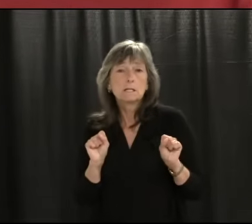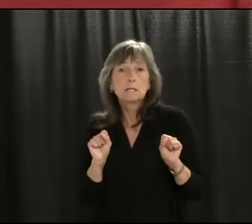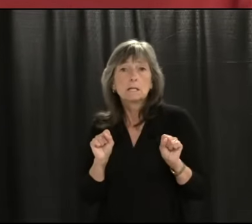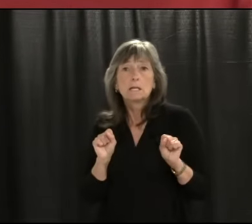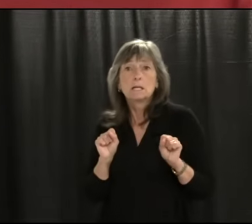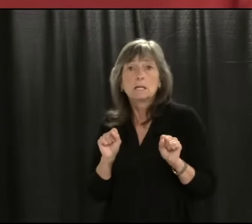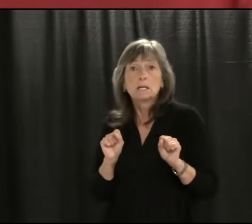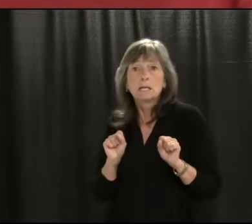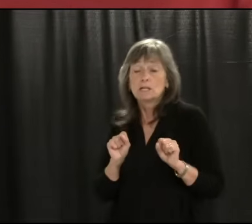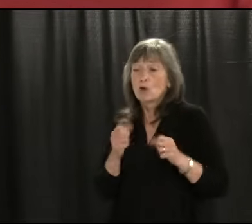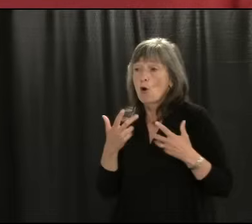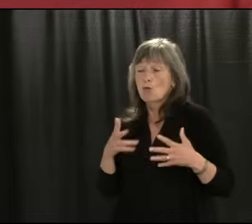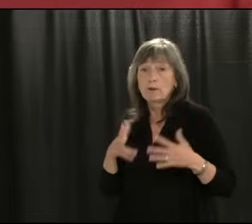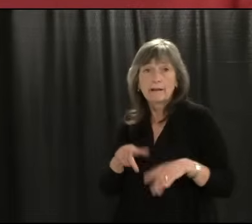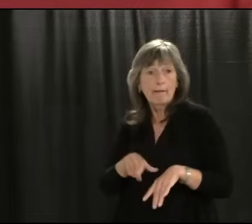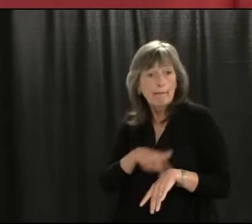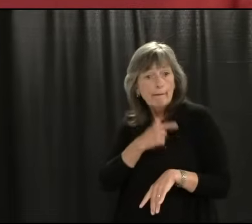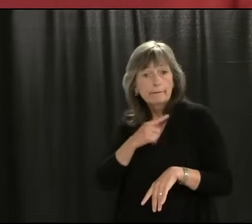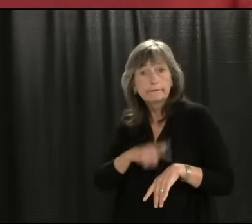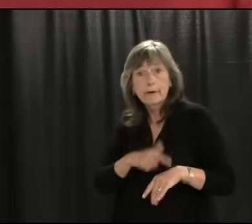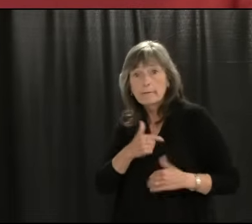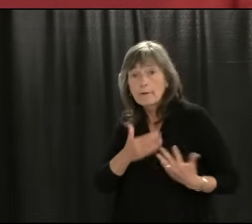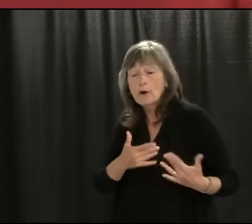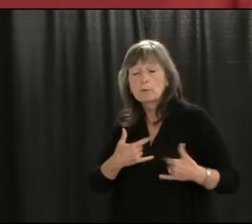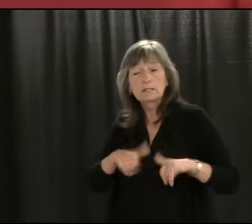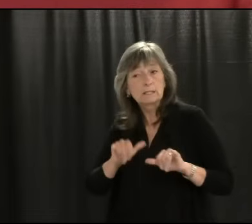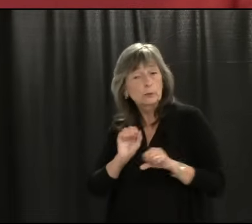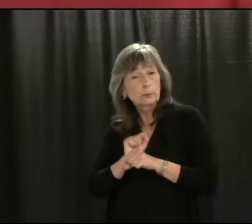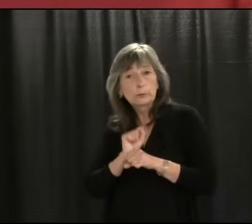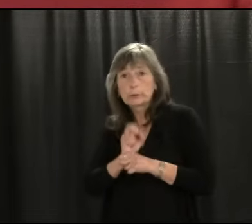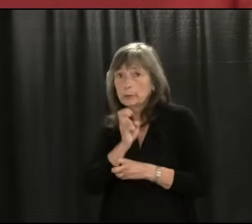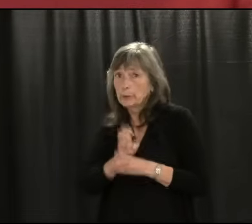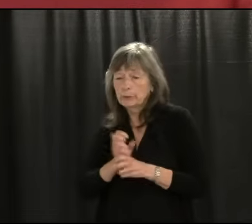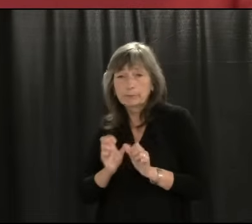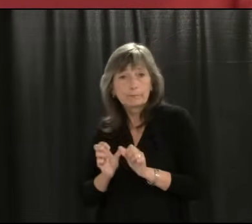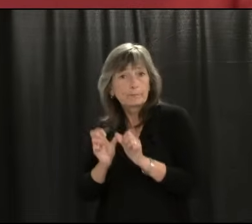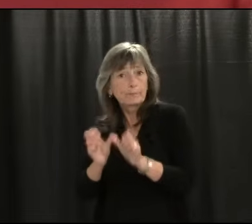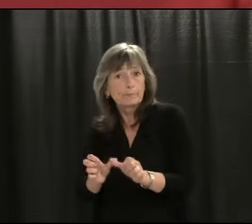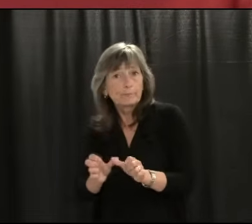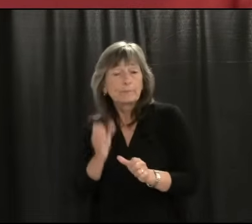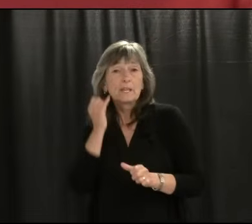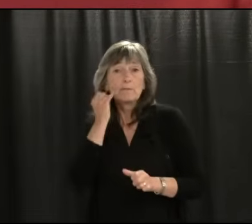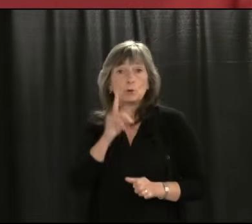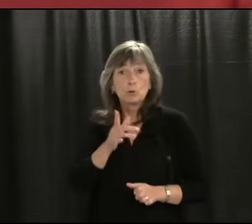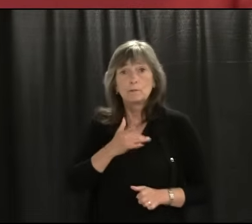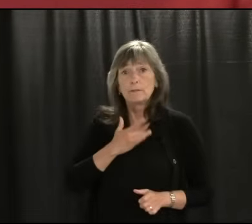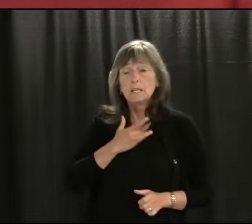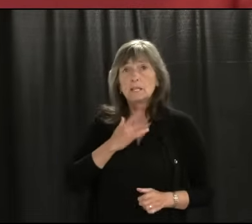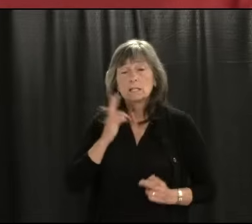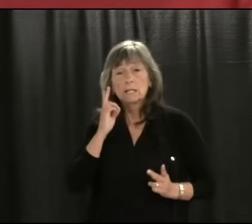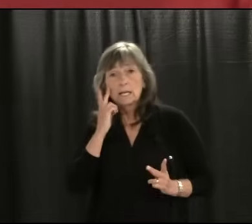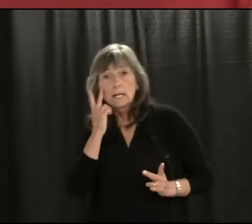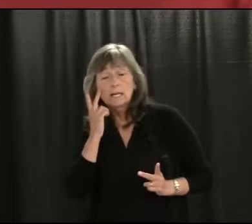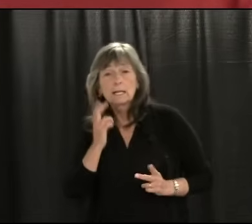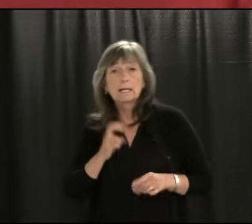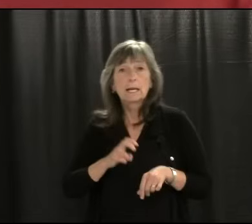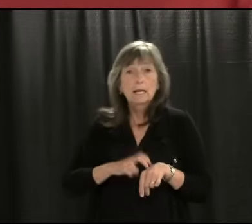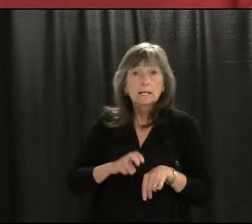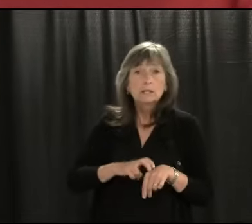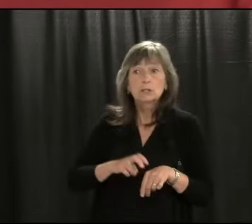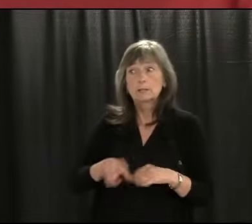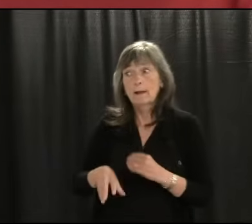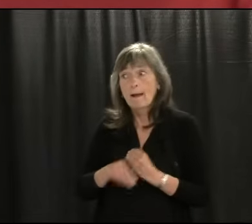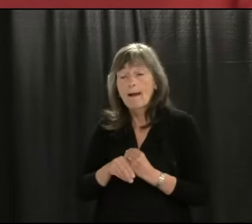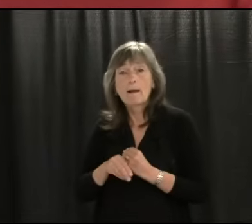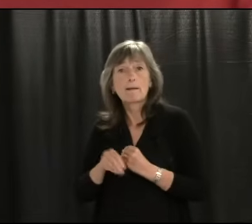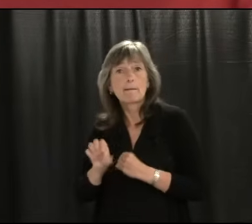been a long season already and will remain relentless. And should you feel very anxious, with this additional fire that's